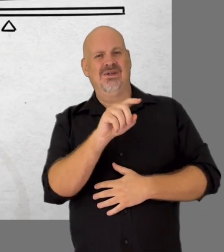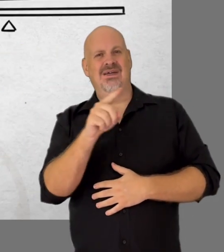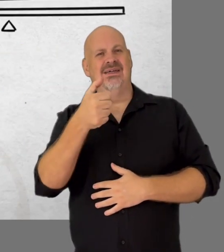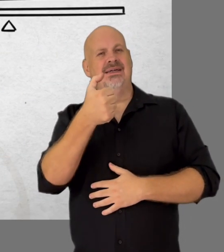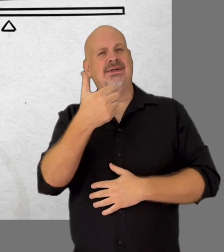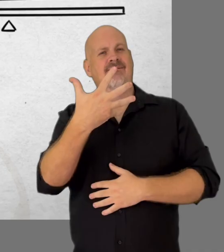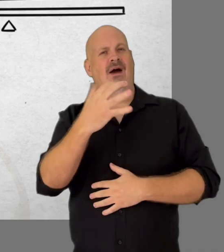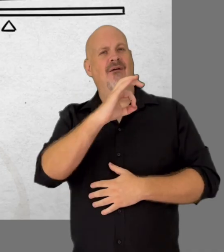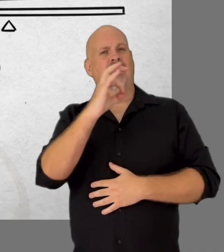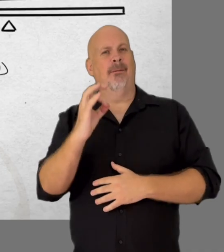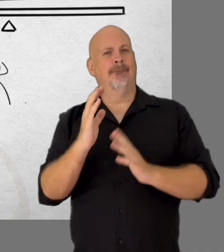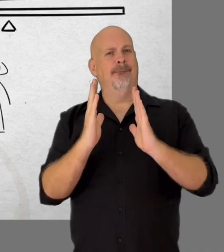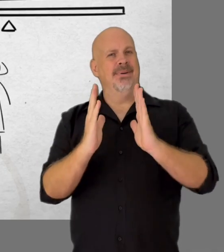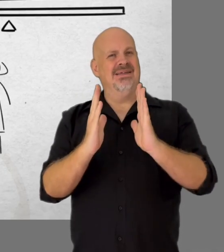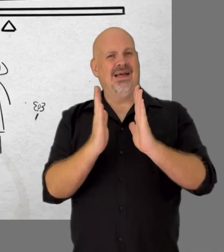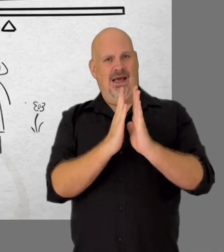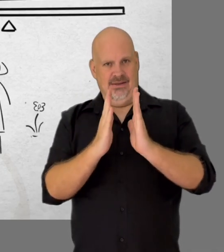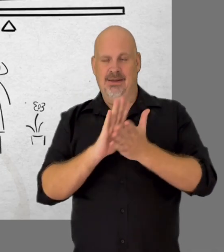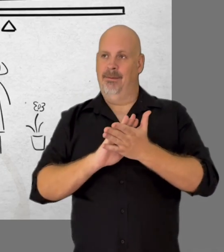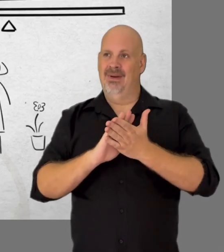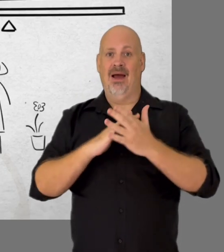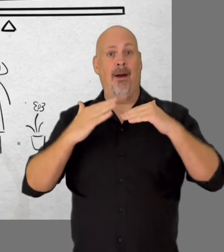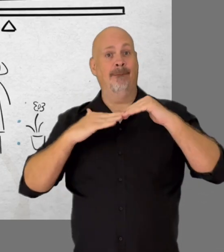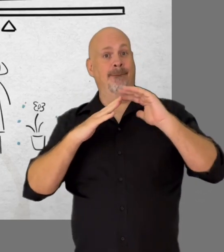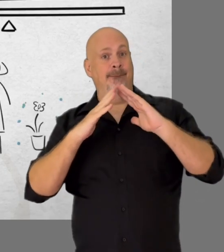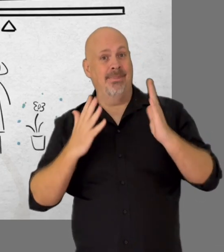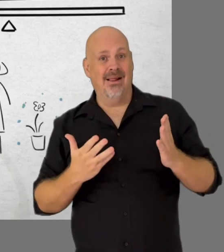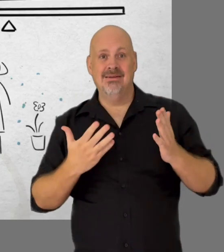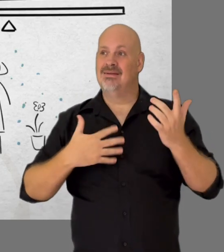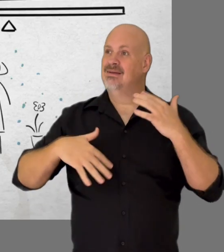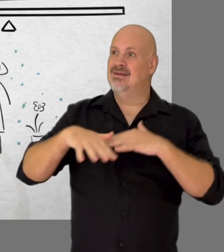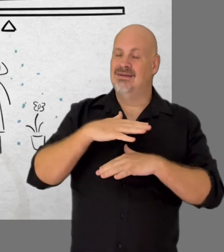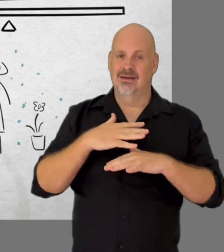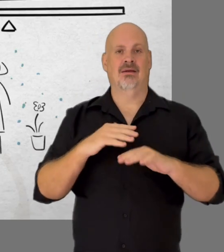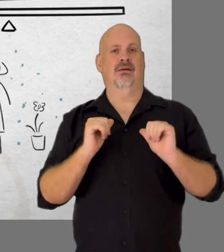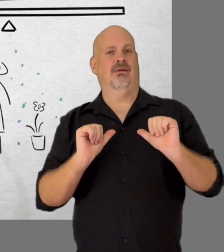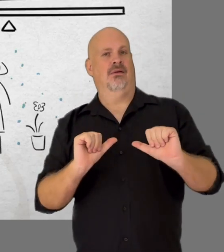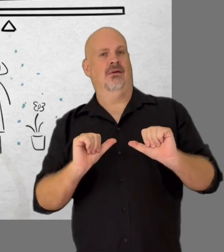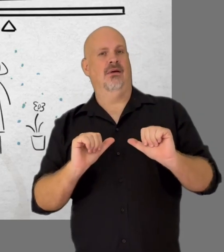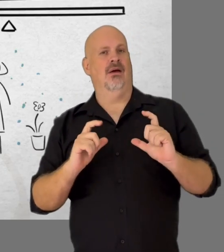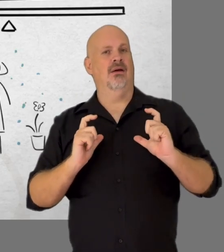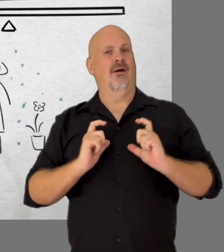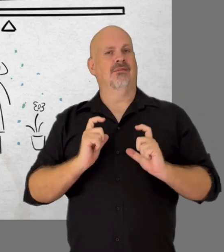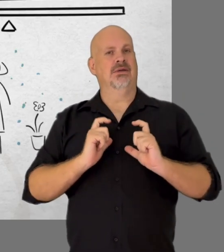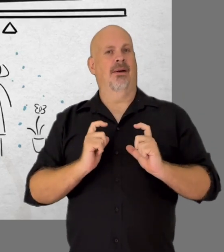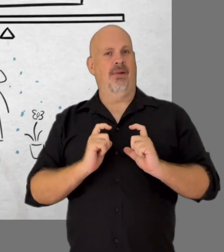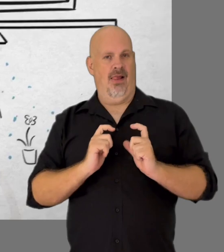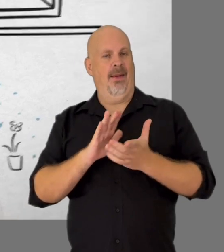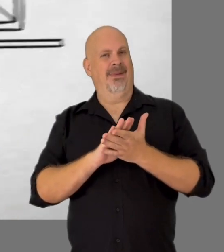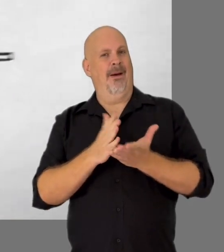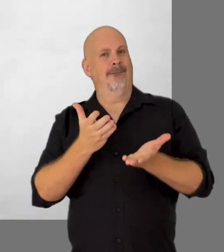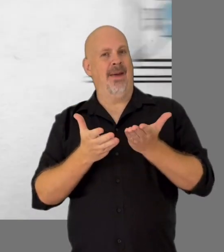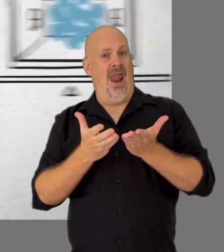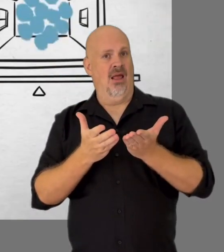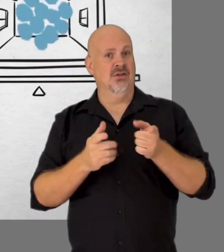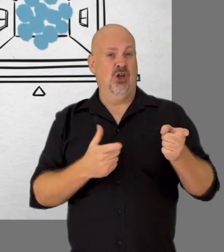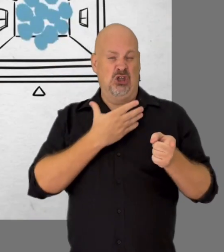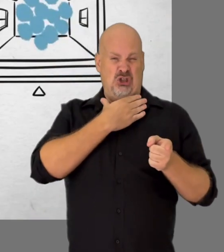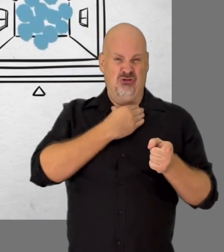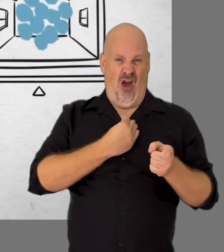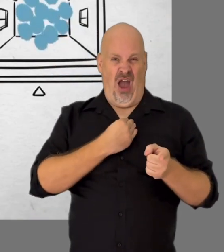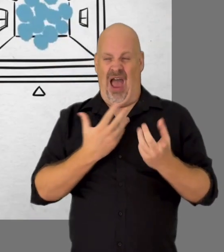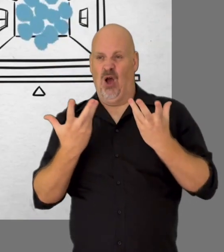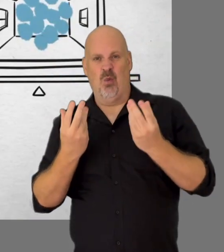and 65% for most of the time for the building atmosphere to be pleasant and healthy. So we come back to